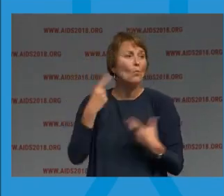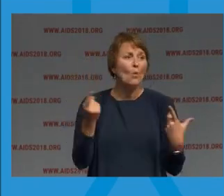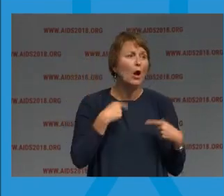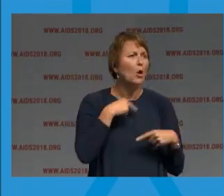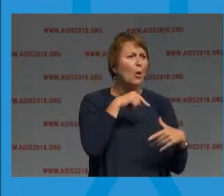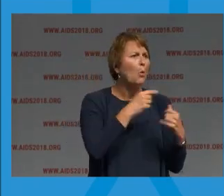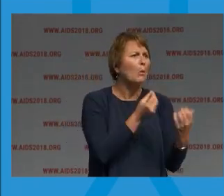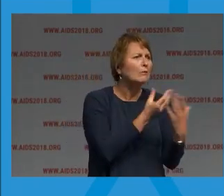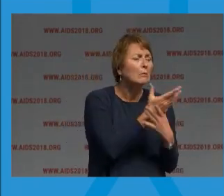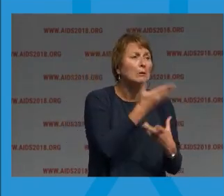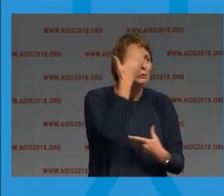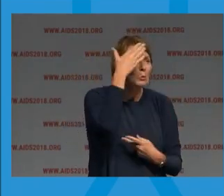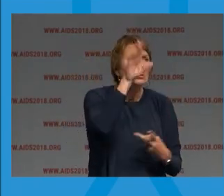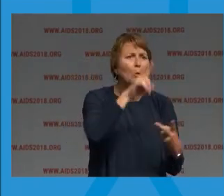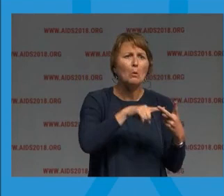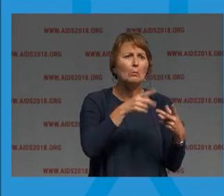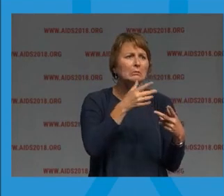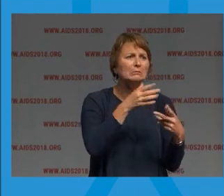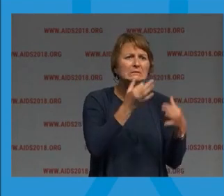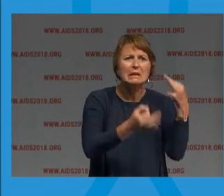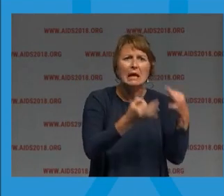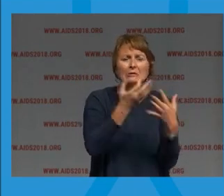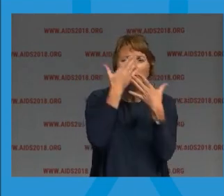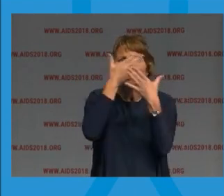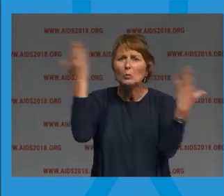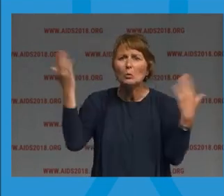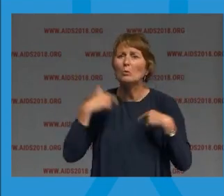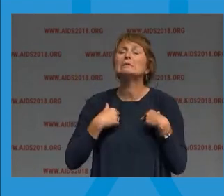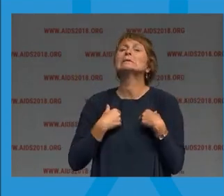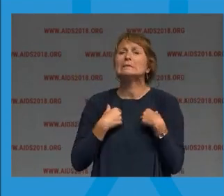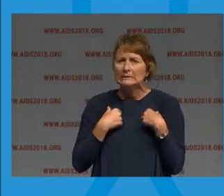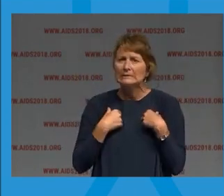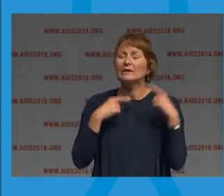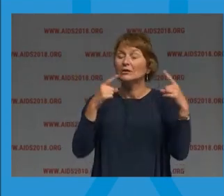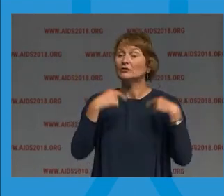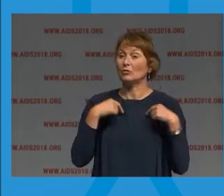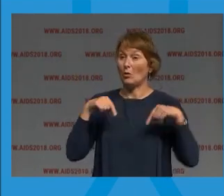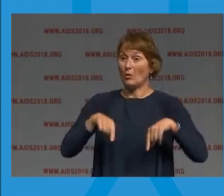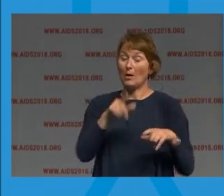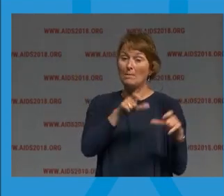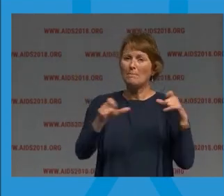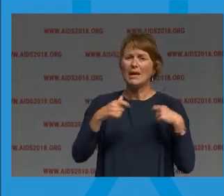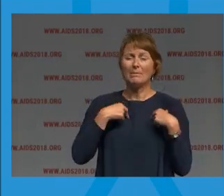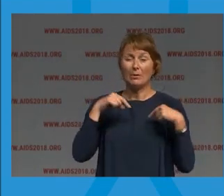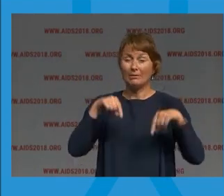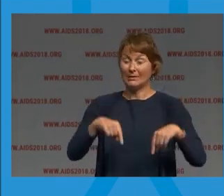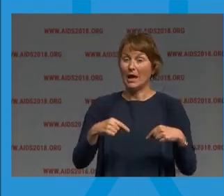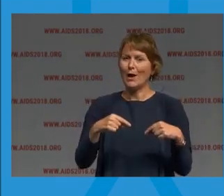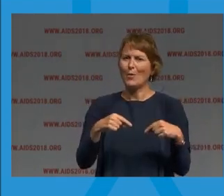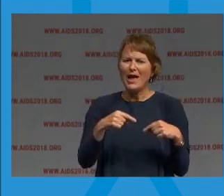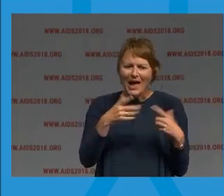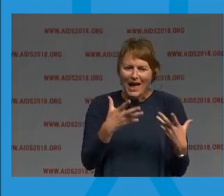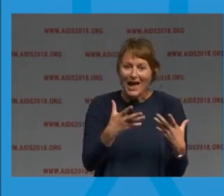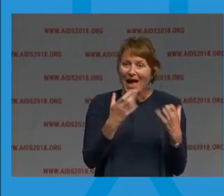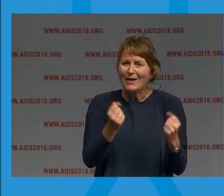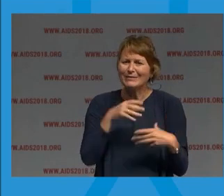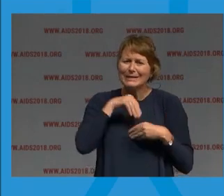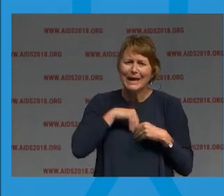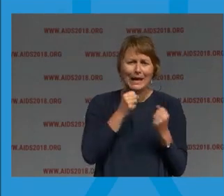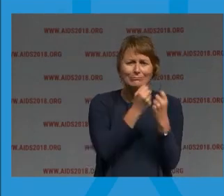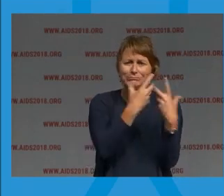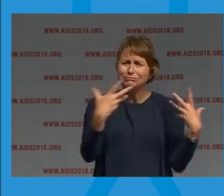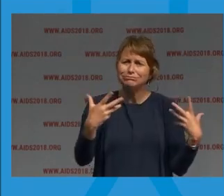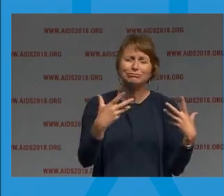testing. When we harness the huge potential of people living with HIV to help guide the delivery